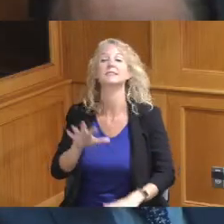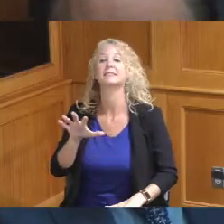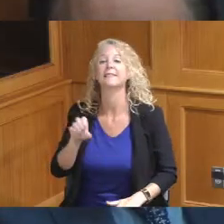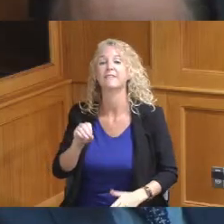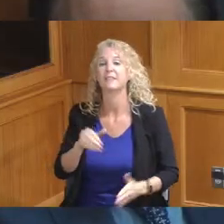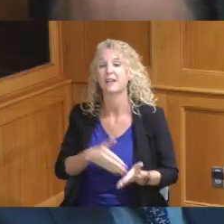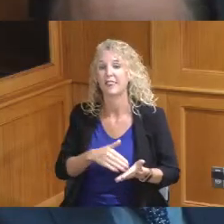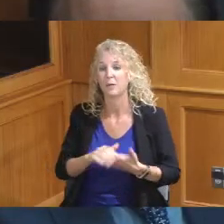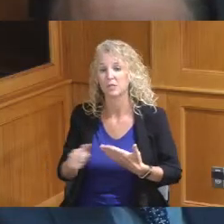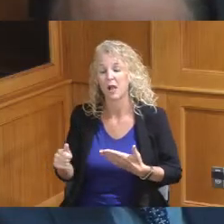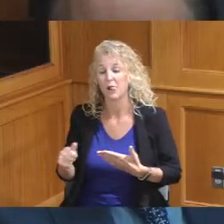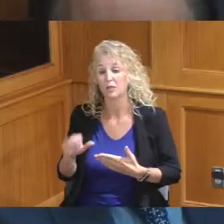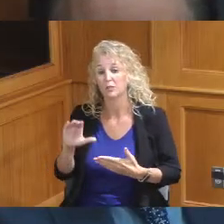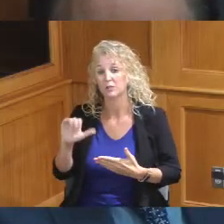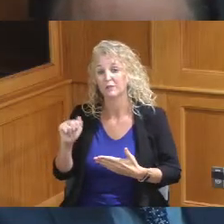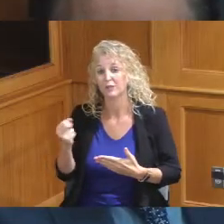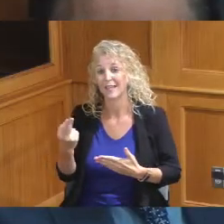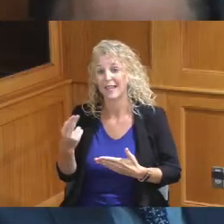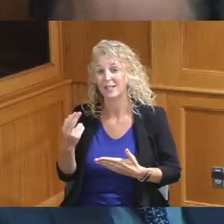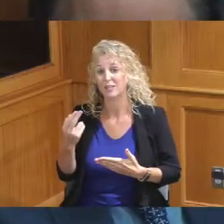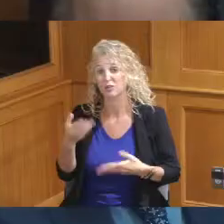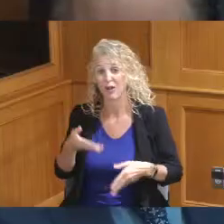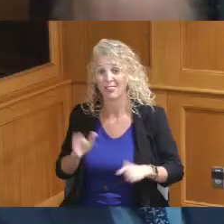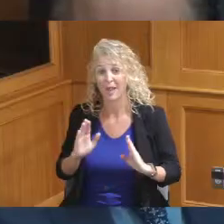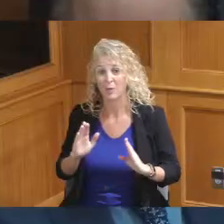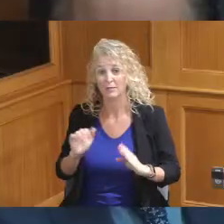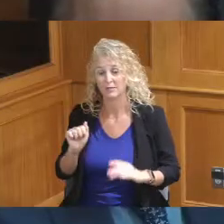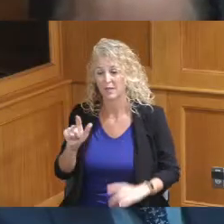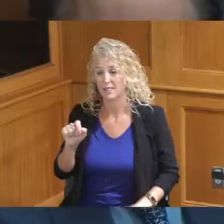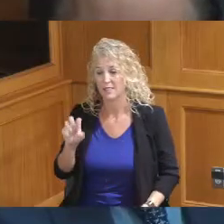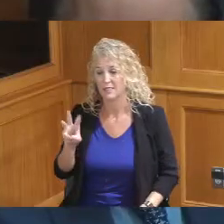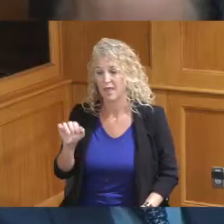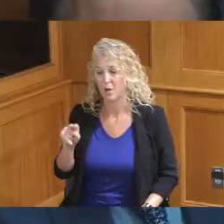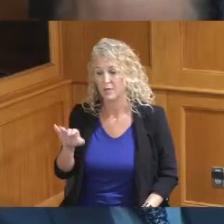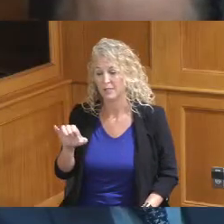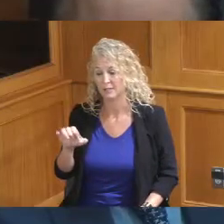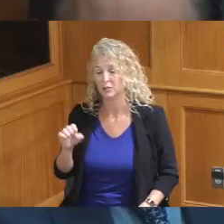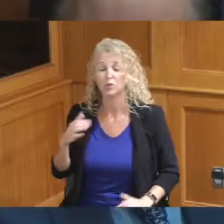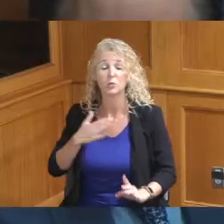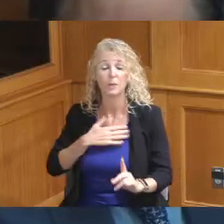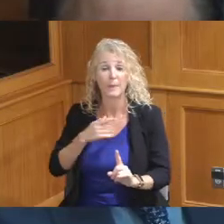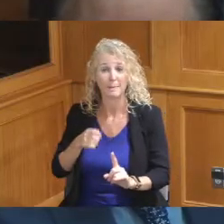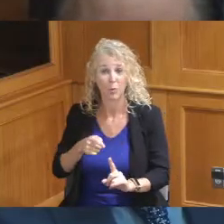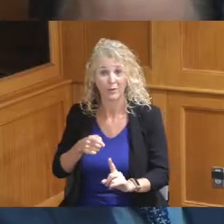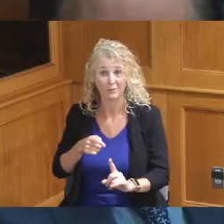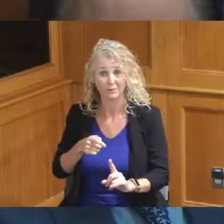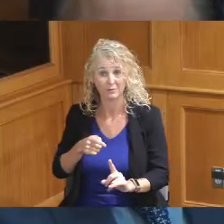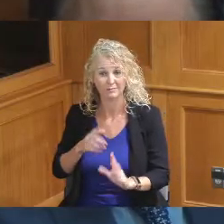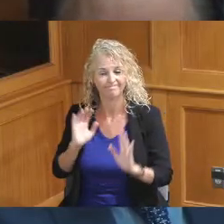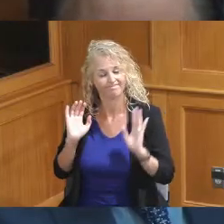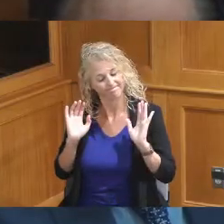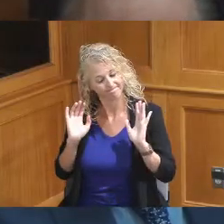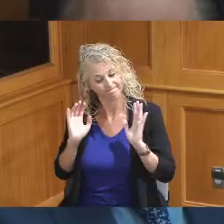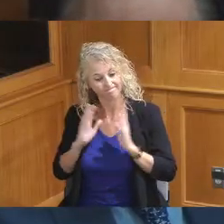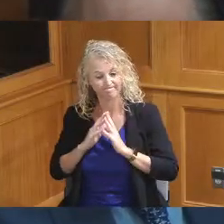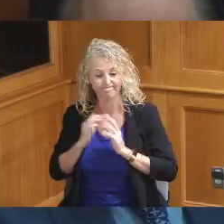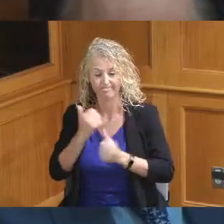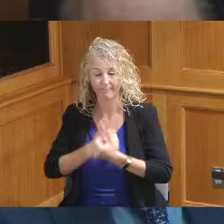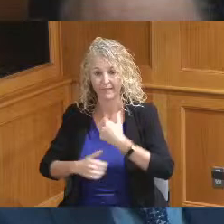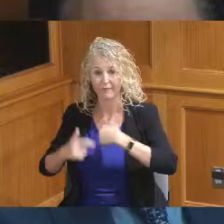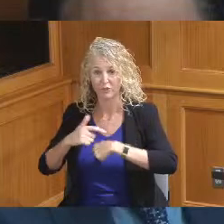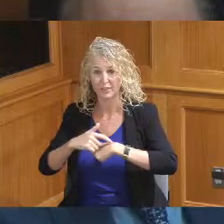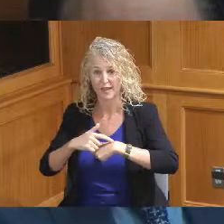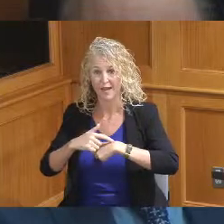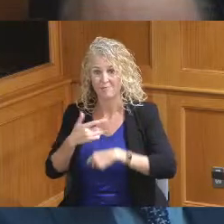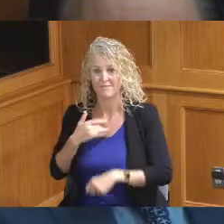$50,000. So we got a cash allowance. So all I'm saying is, every time I look up,